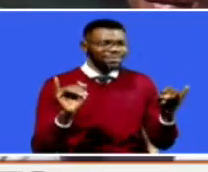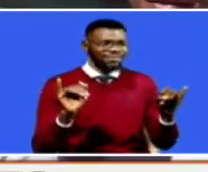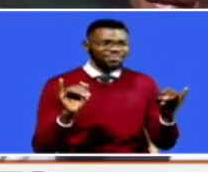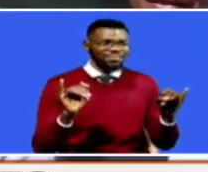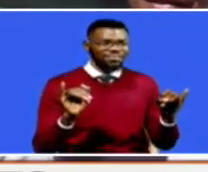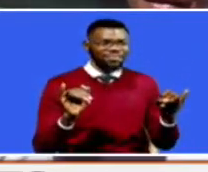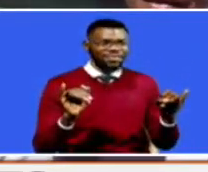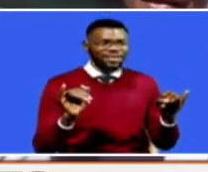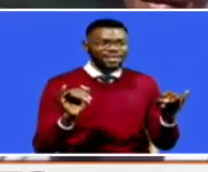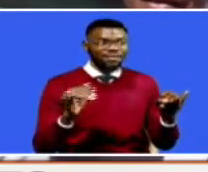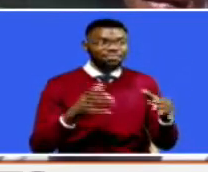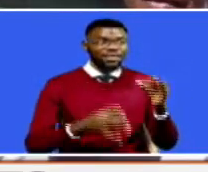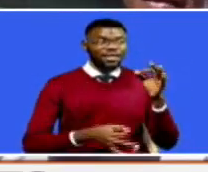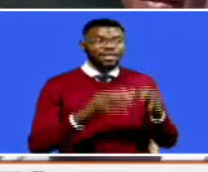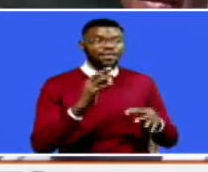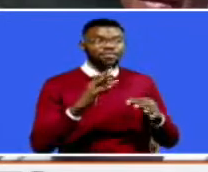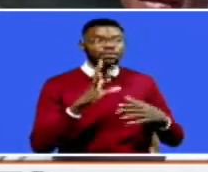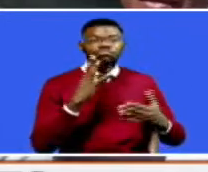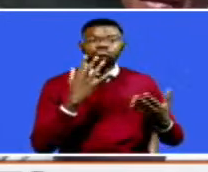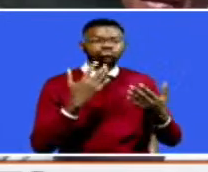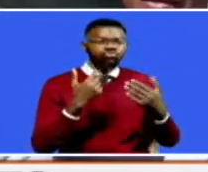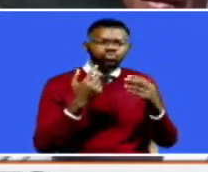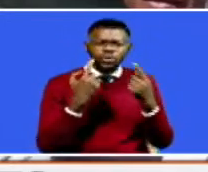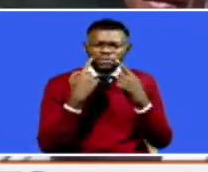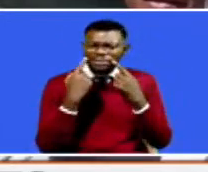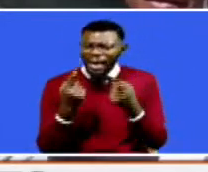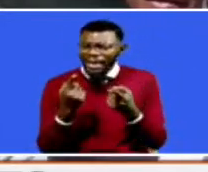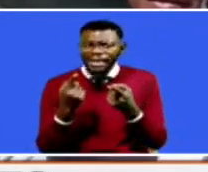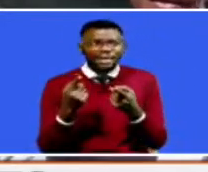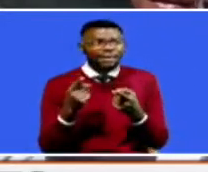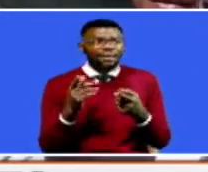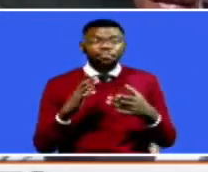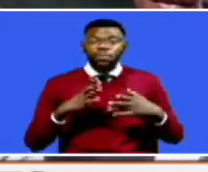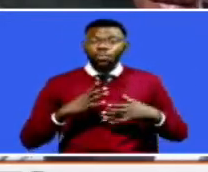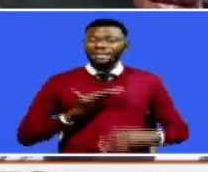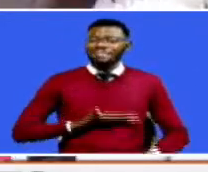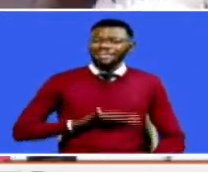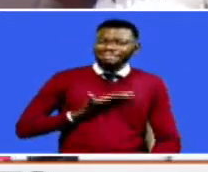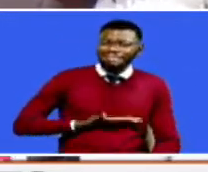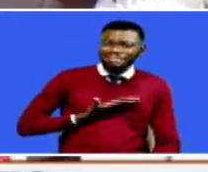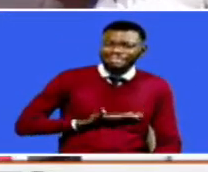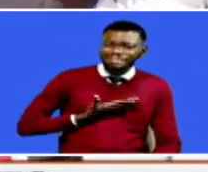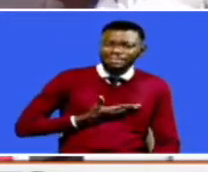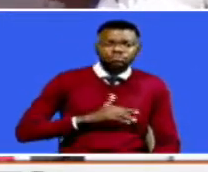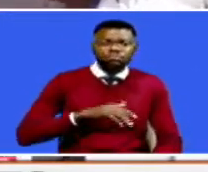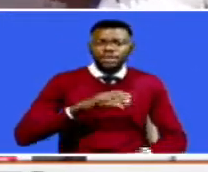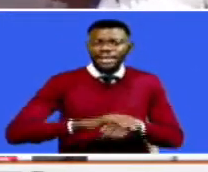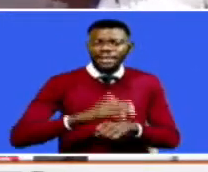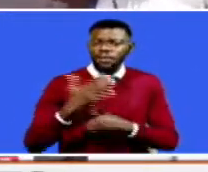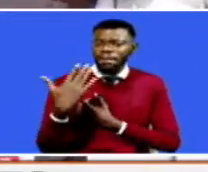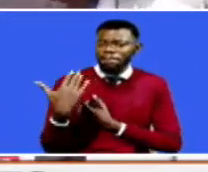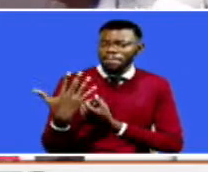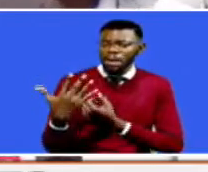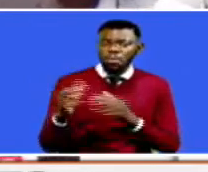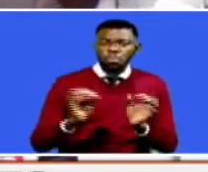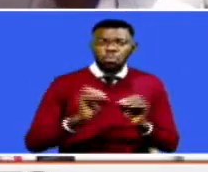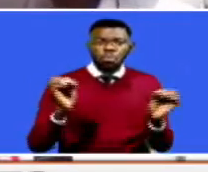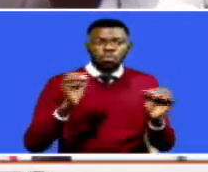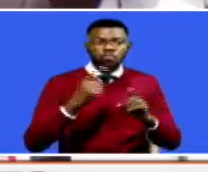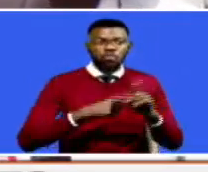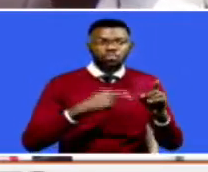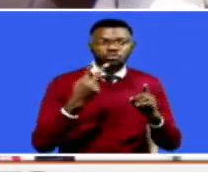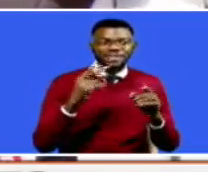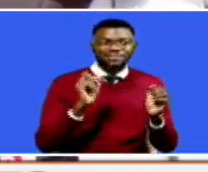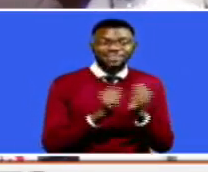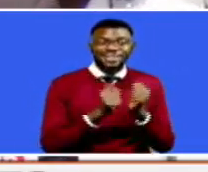If you are able to go to some of their sites, they are totally frustrated because they cannot get anything. Previously, since 2016,